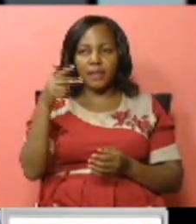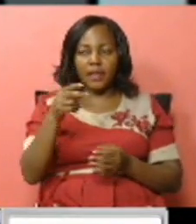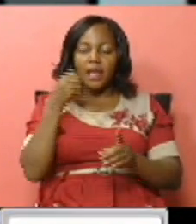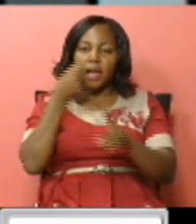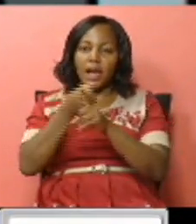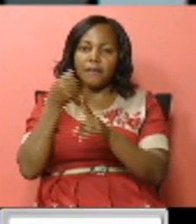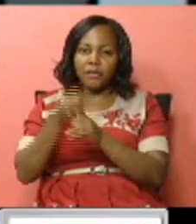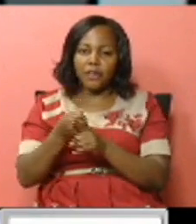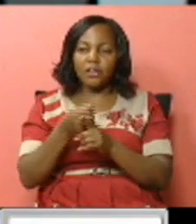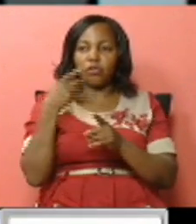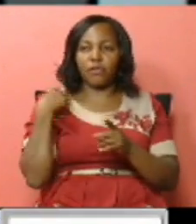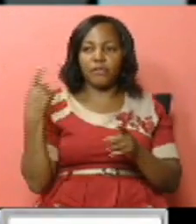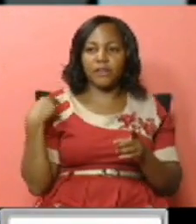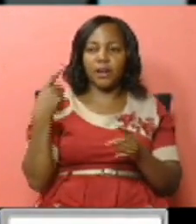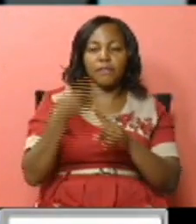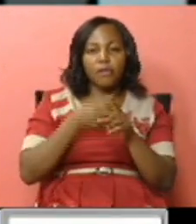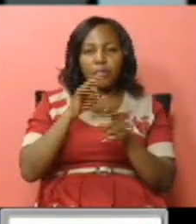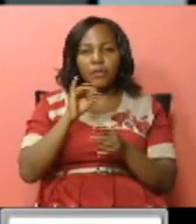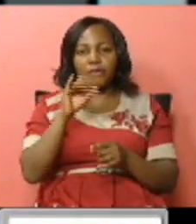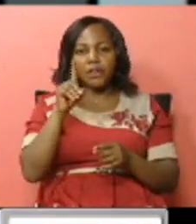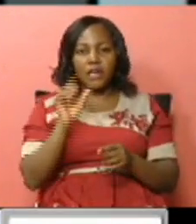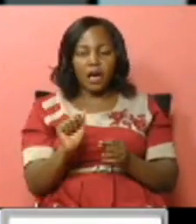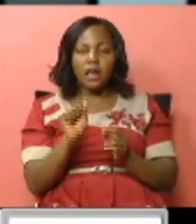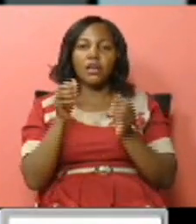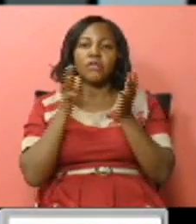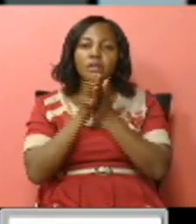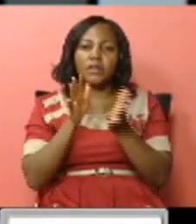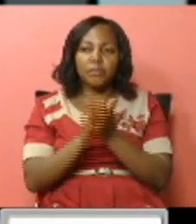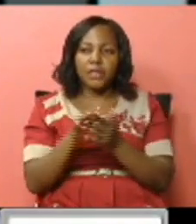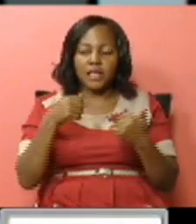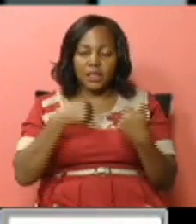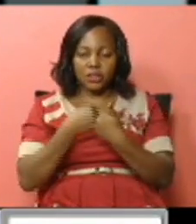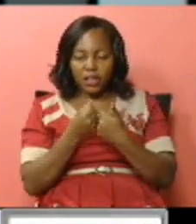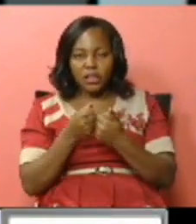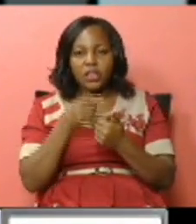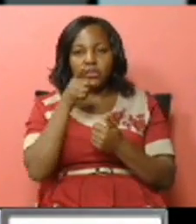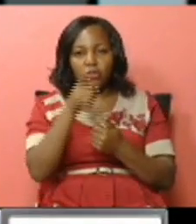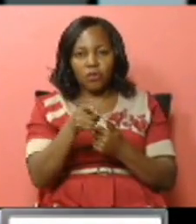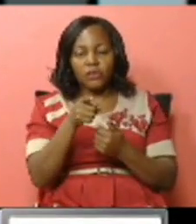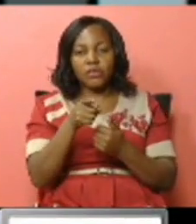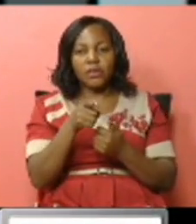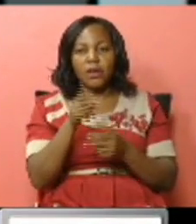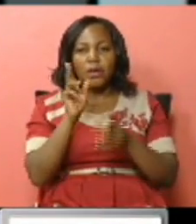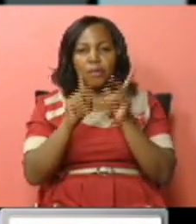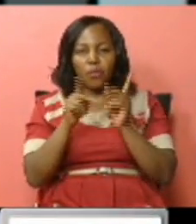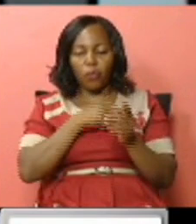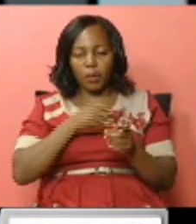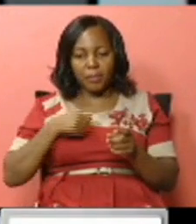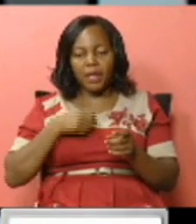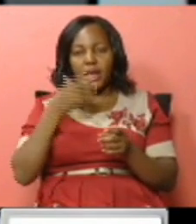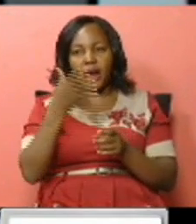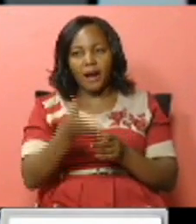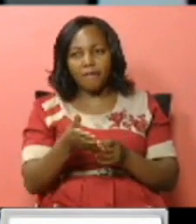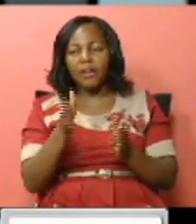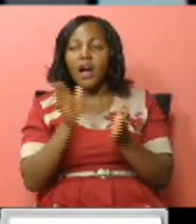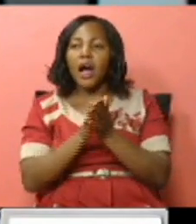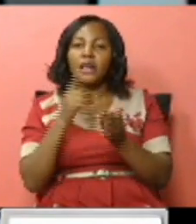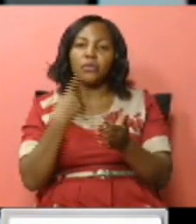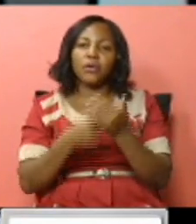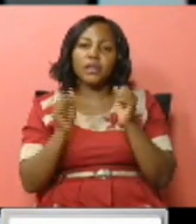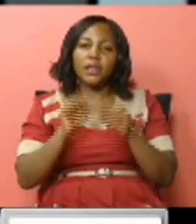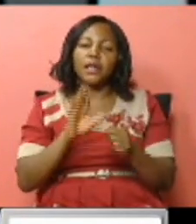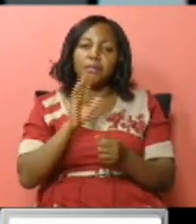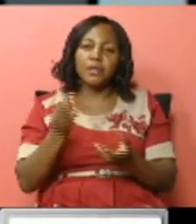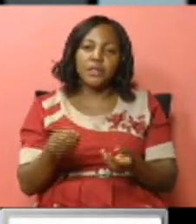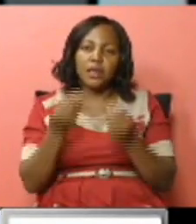advocacy officer with FIDA Uganda, to give us a deeper analysis of the challenges that the post-era war females face and what can be done